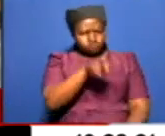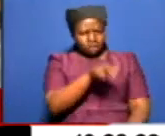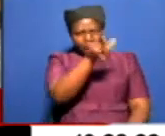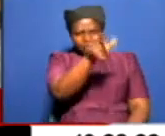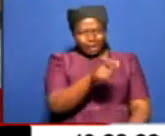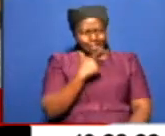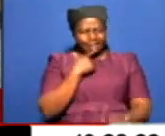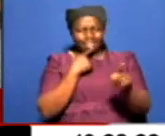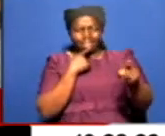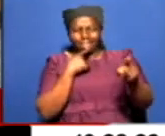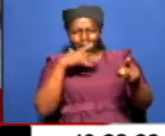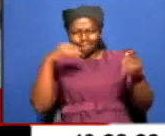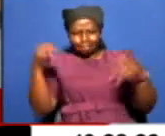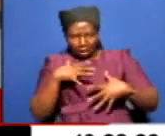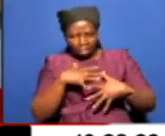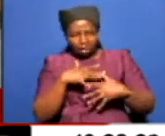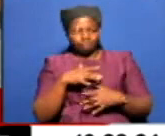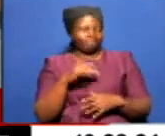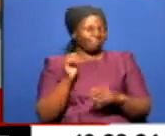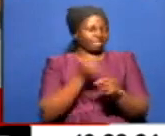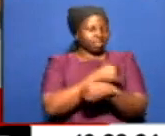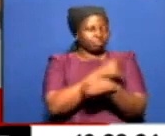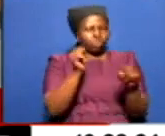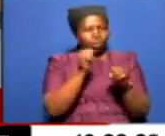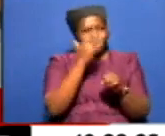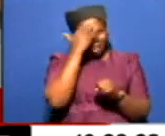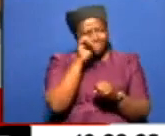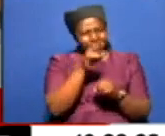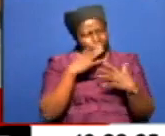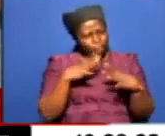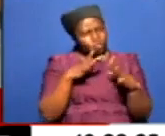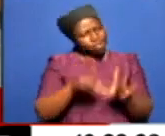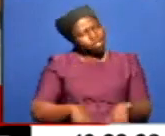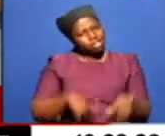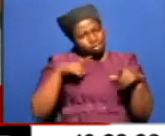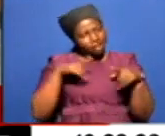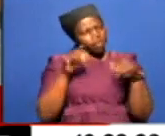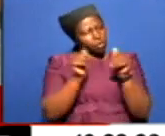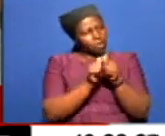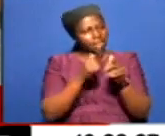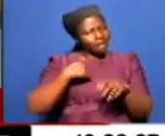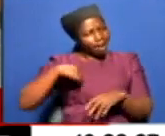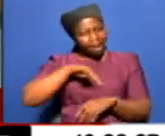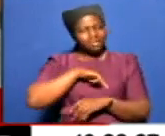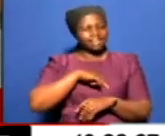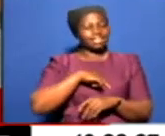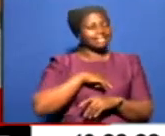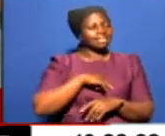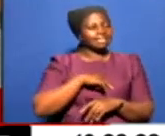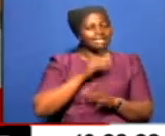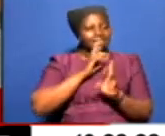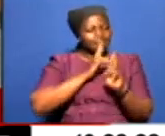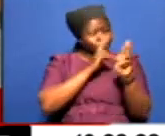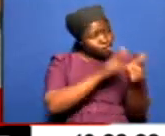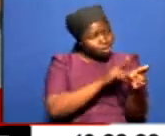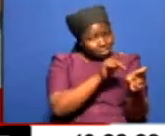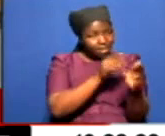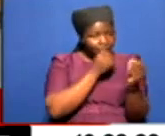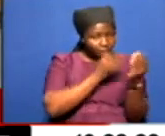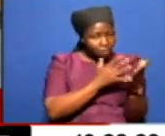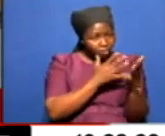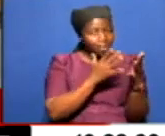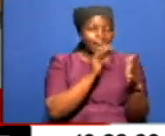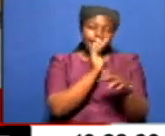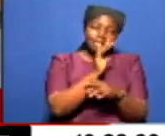They live among us. Yes. And telling people, reporting this, or people giving out